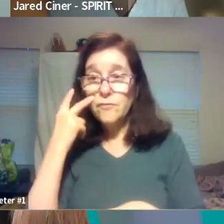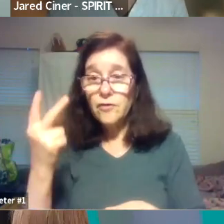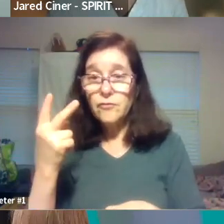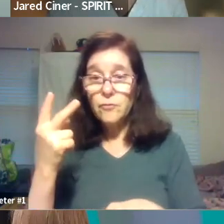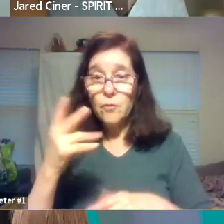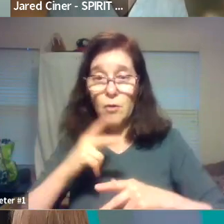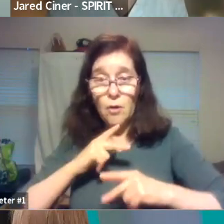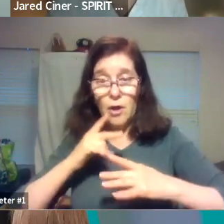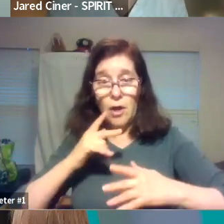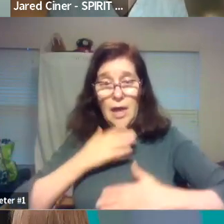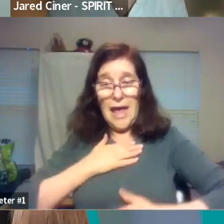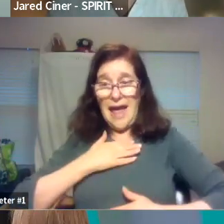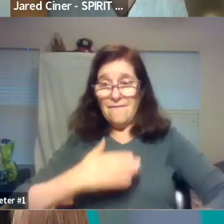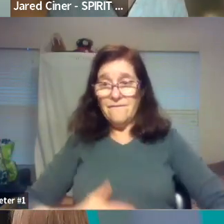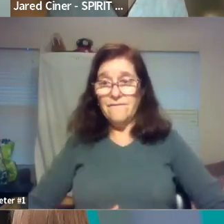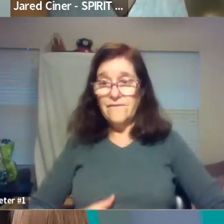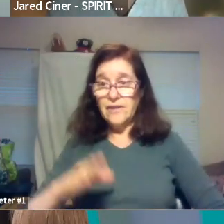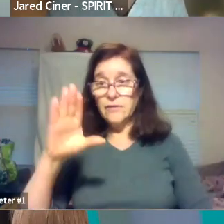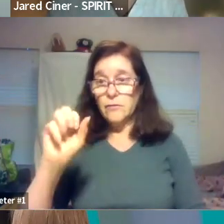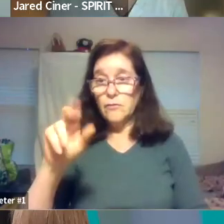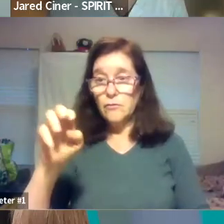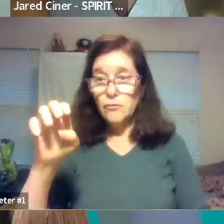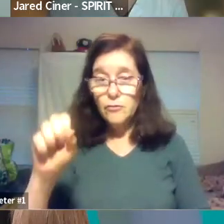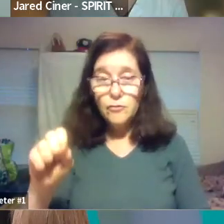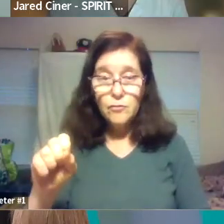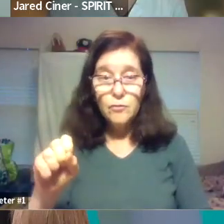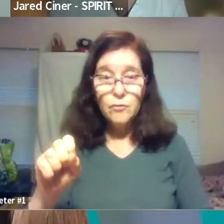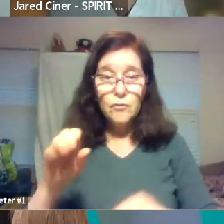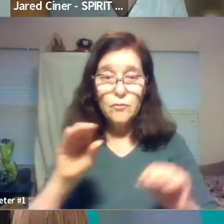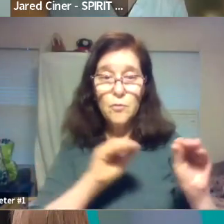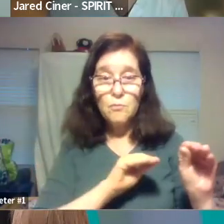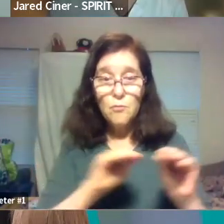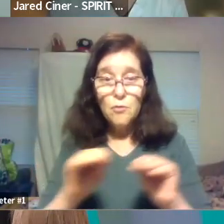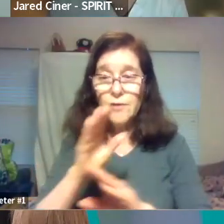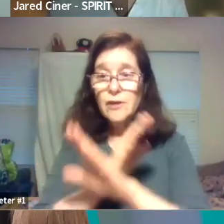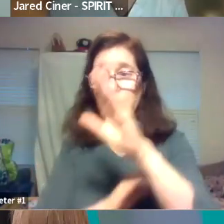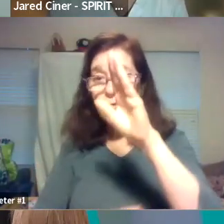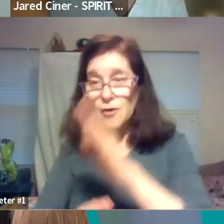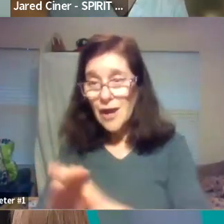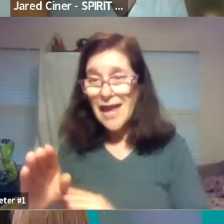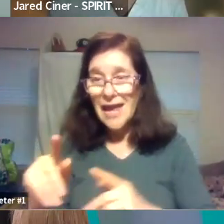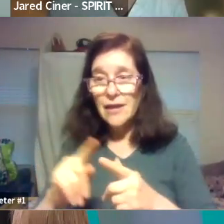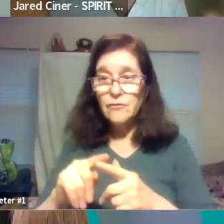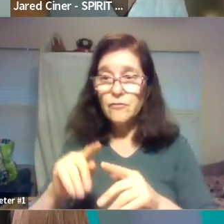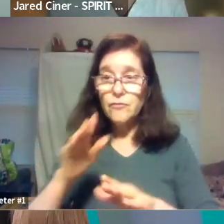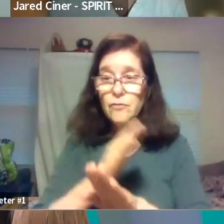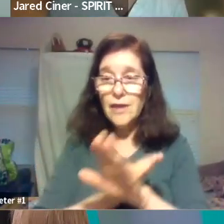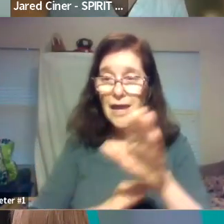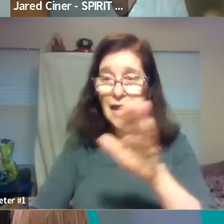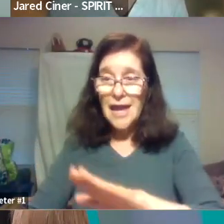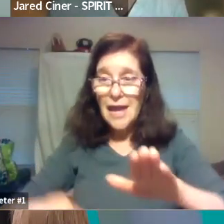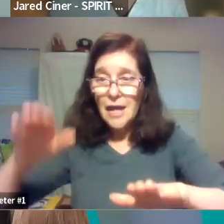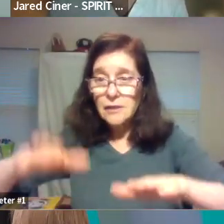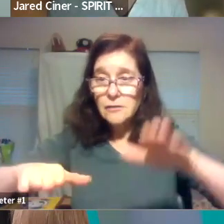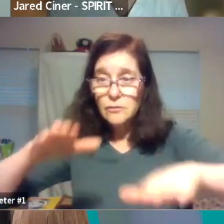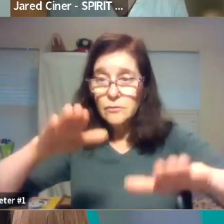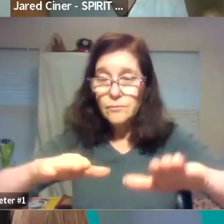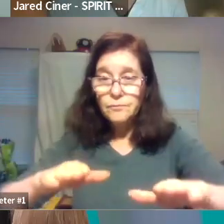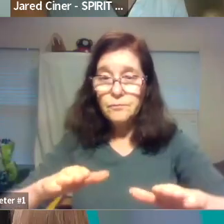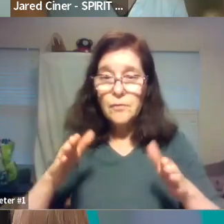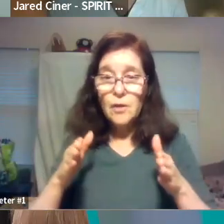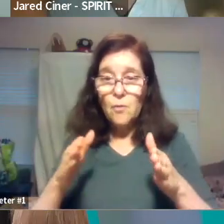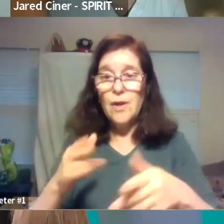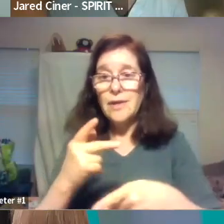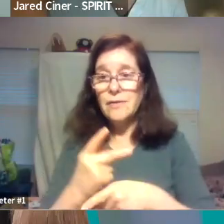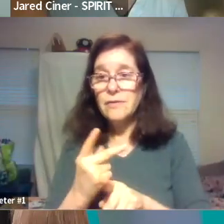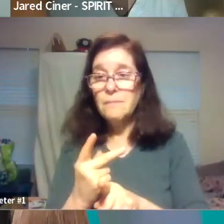people be able to follow those instructions. For example, moving your hands onto the hand markers and ways to help make the instructions